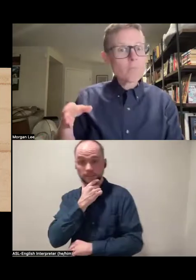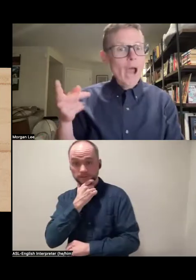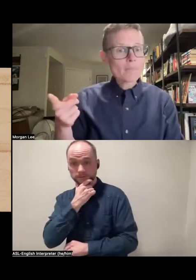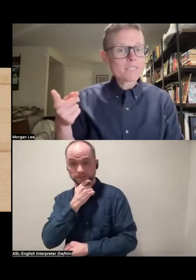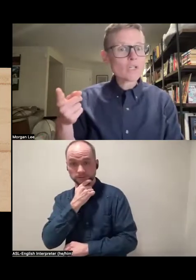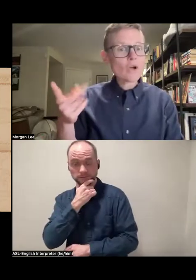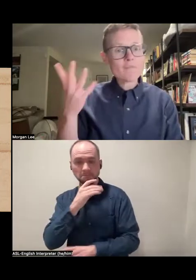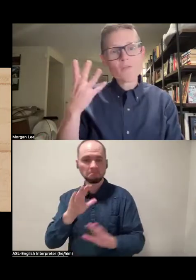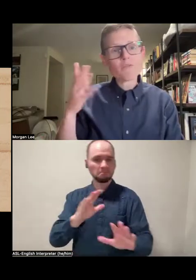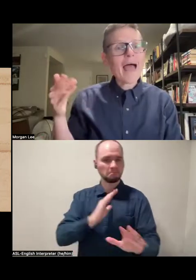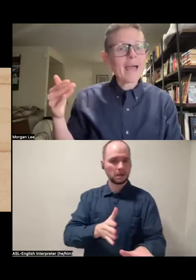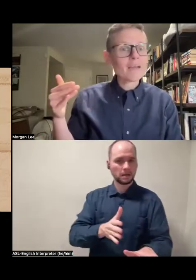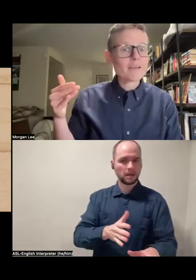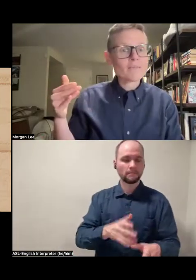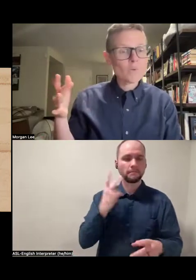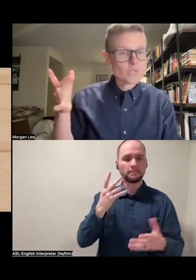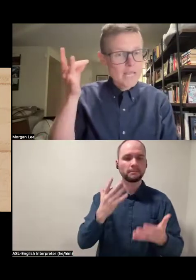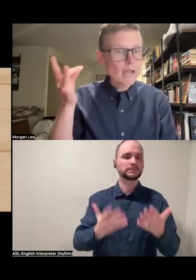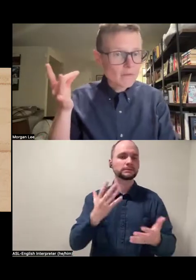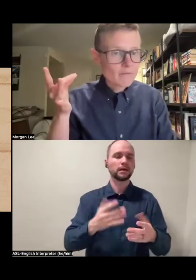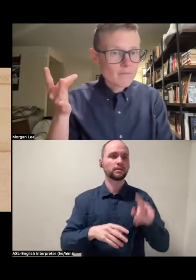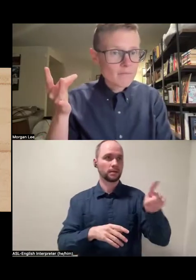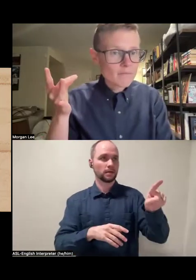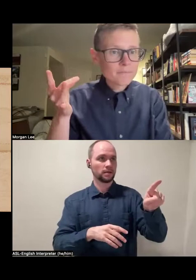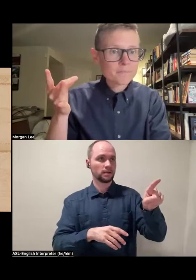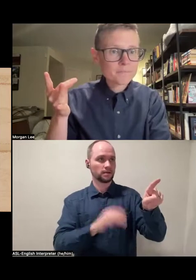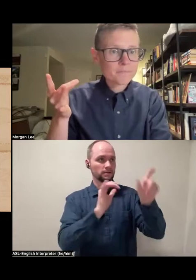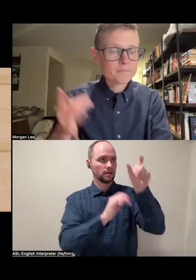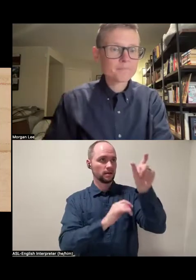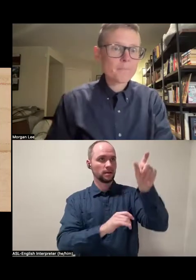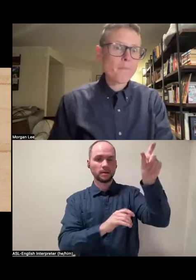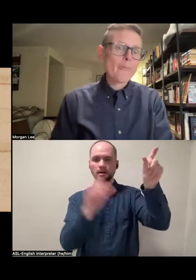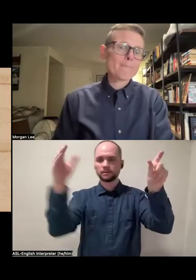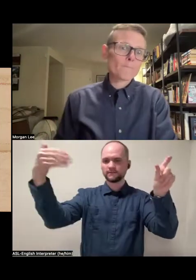instead, perhaps the look of their flag will stick.